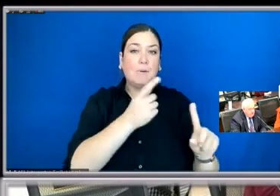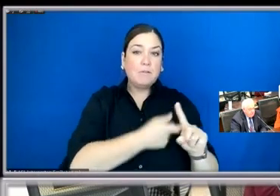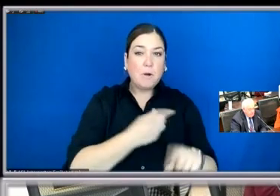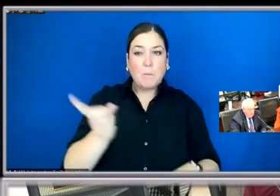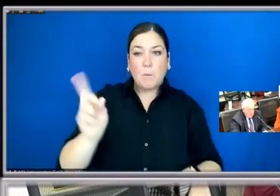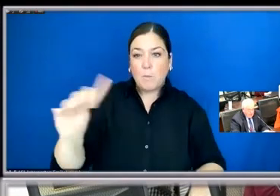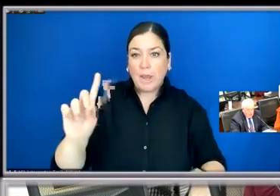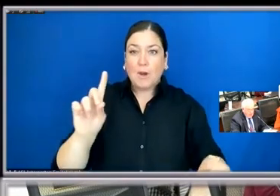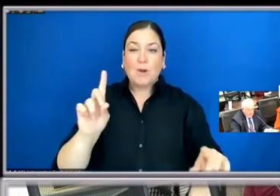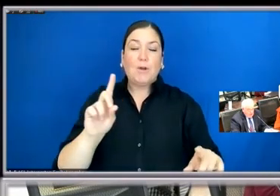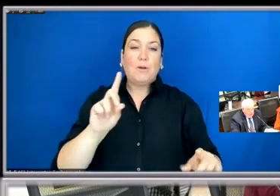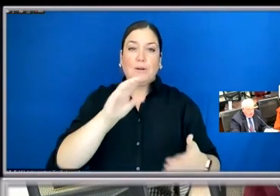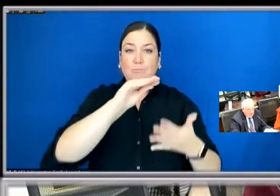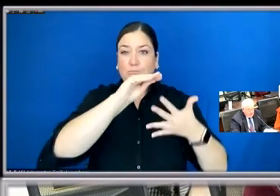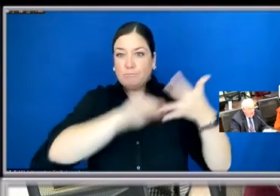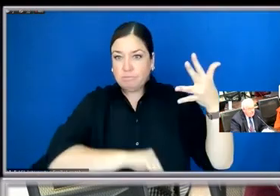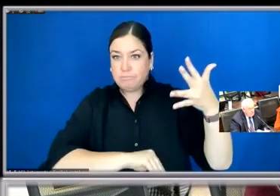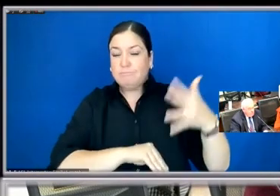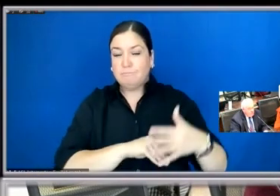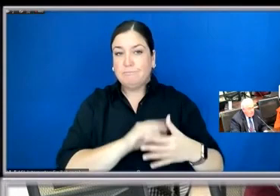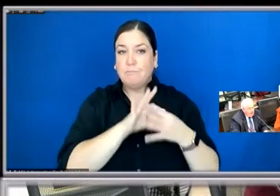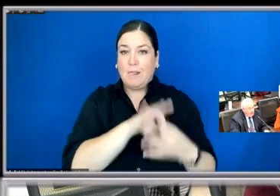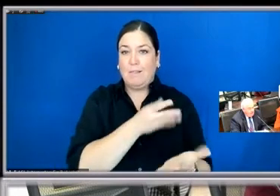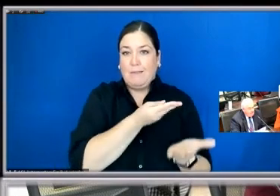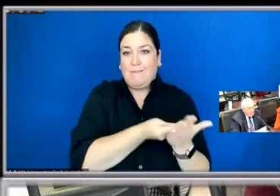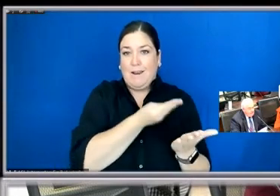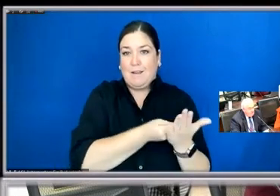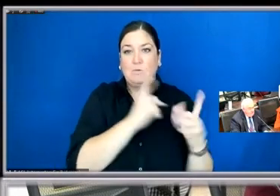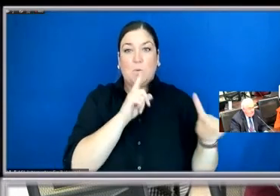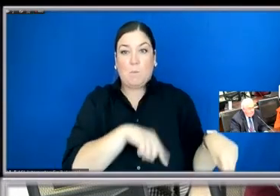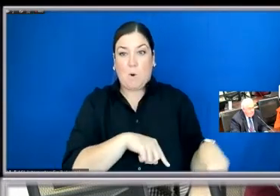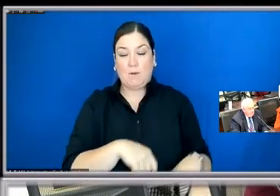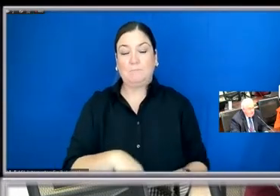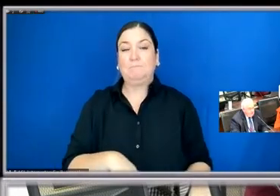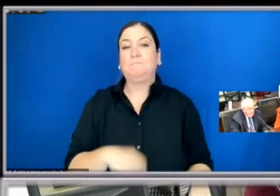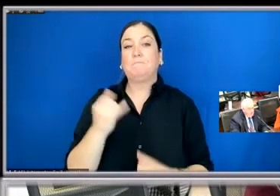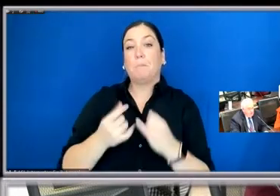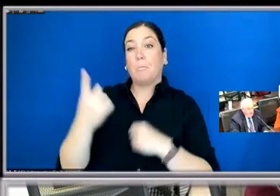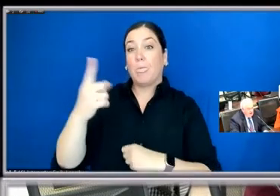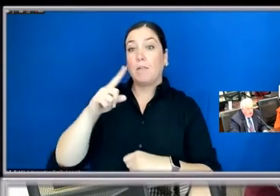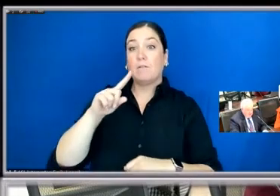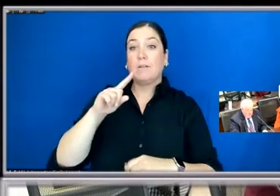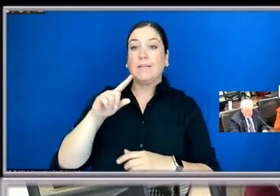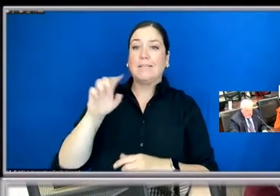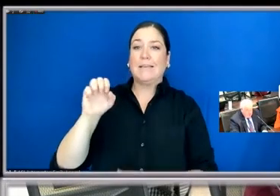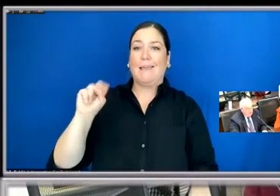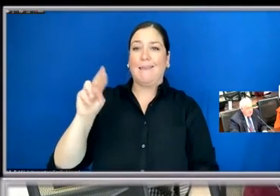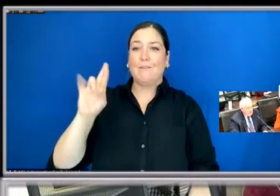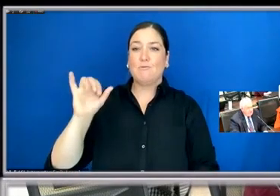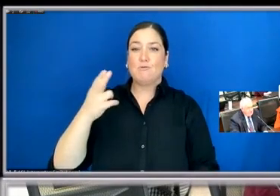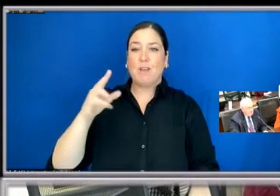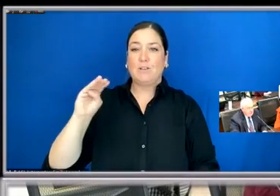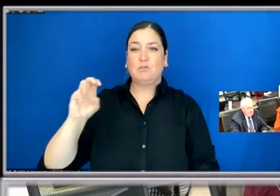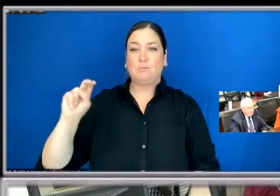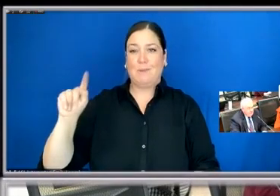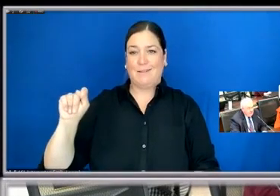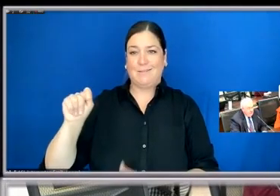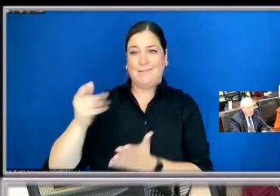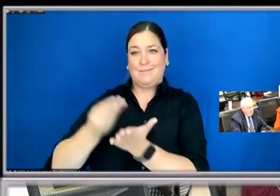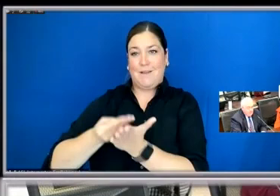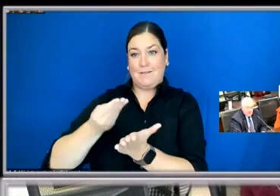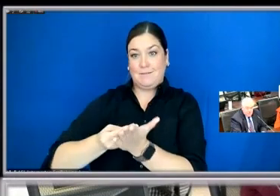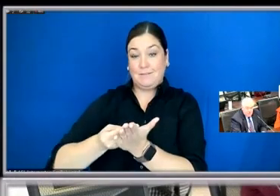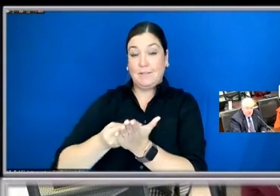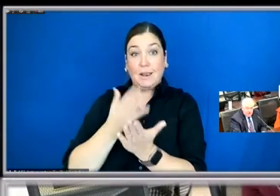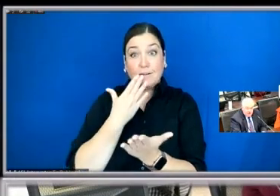report, the financial report. The last report we have is enrichment funds. And the good news is we